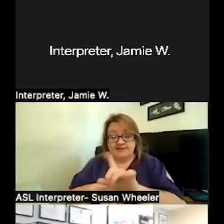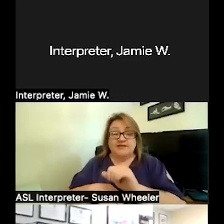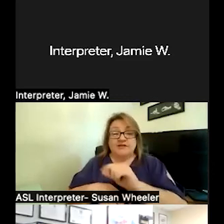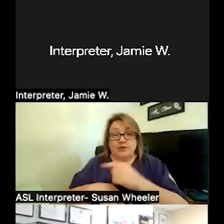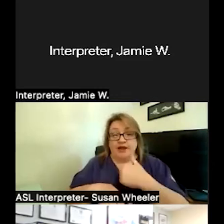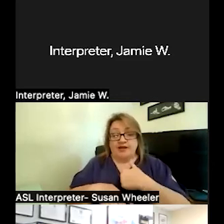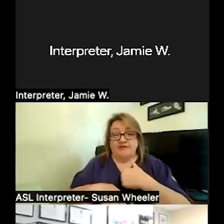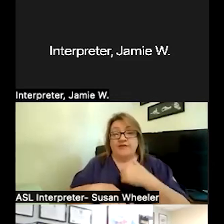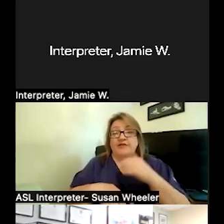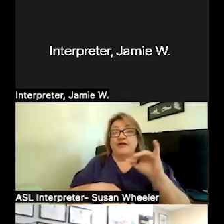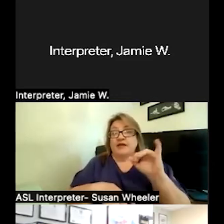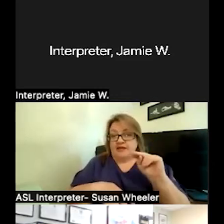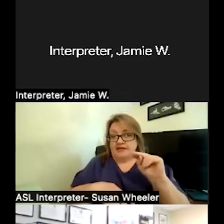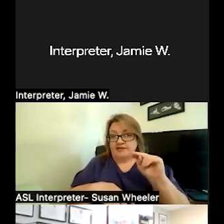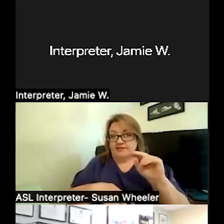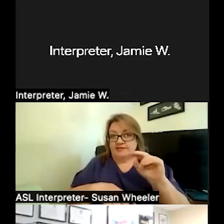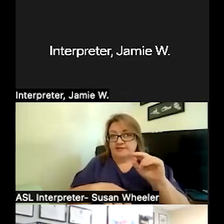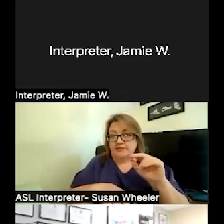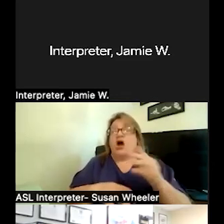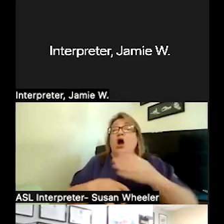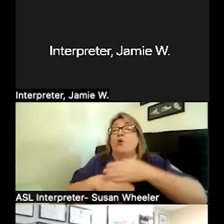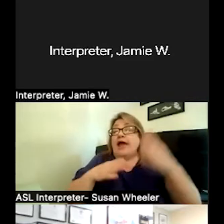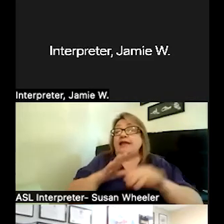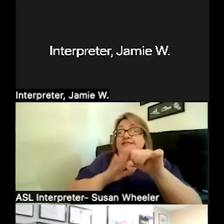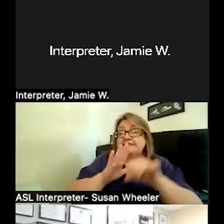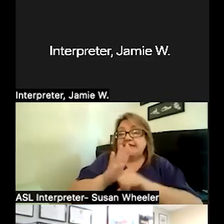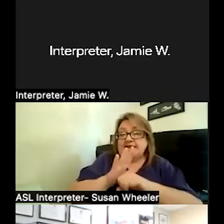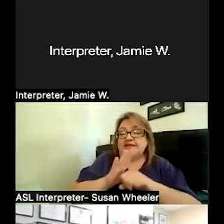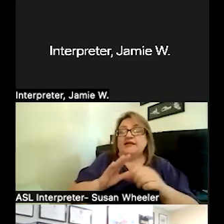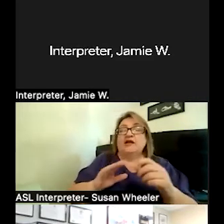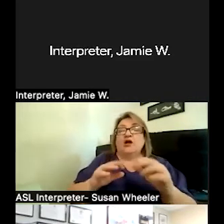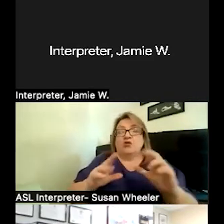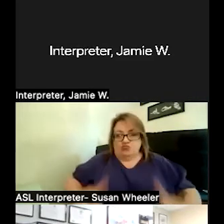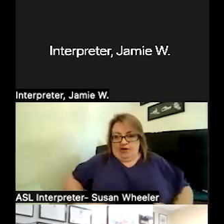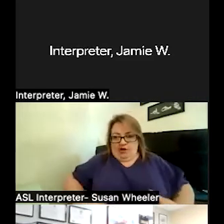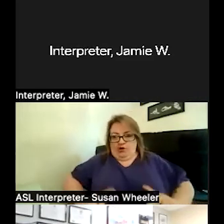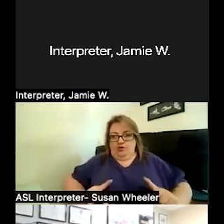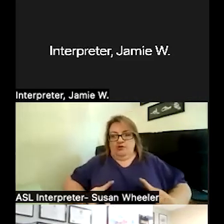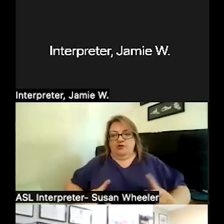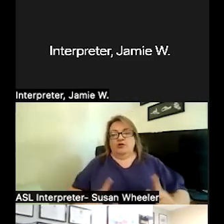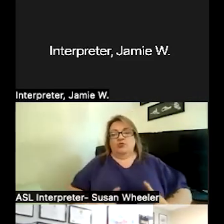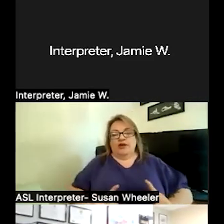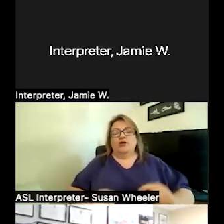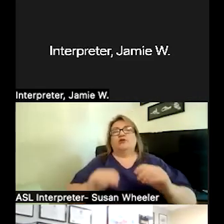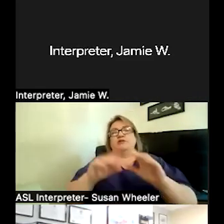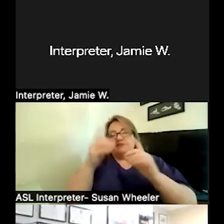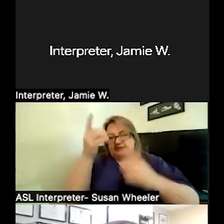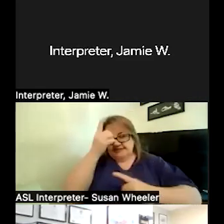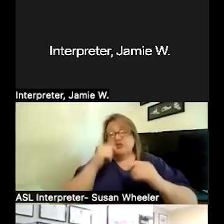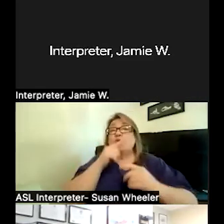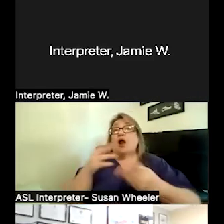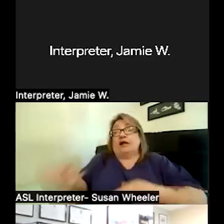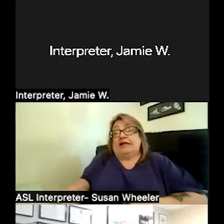the end-stage renal disease patients that are facility dialysis dependent. It